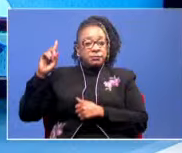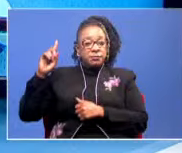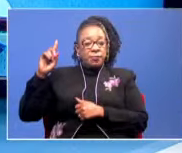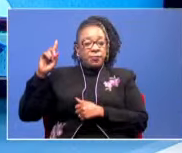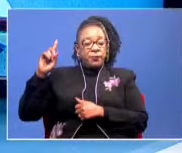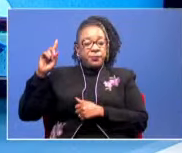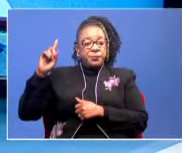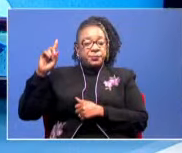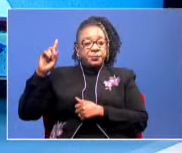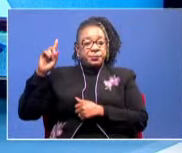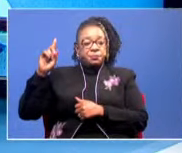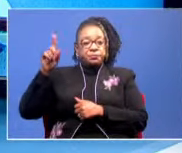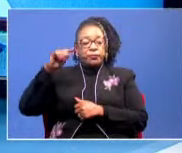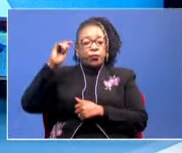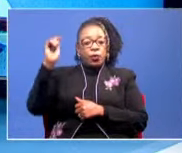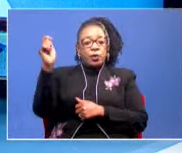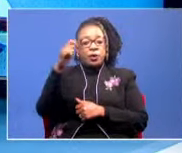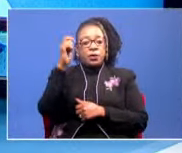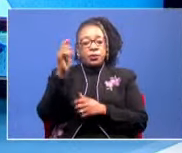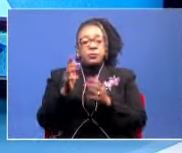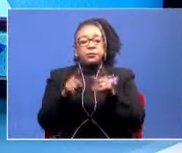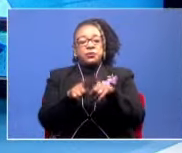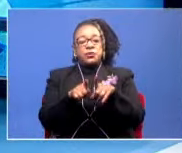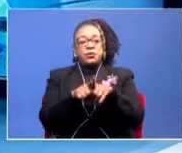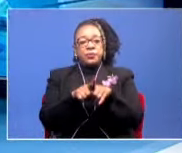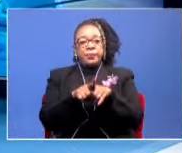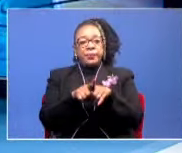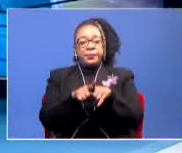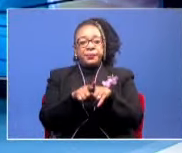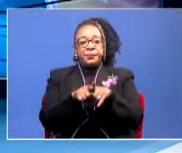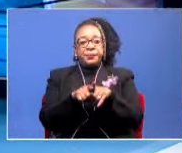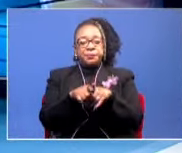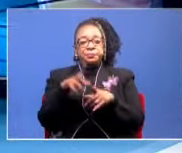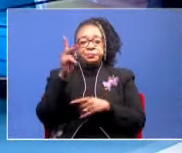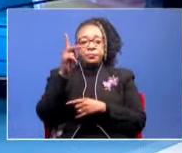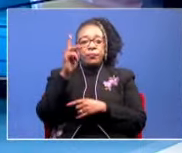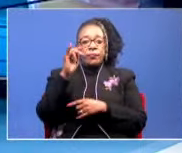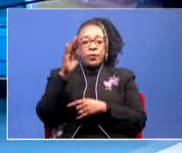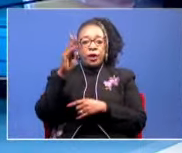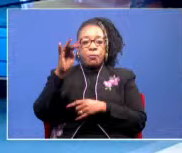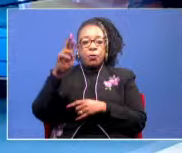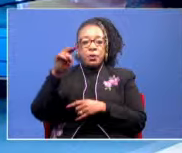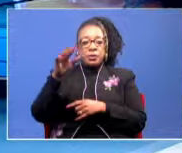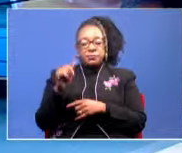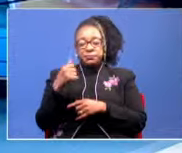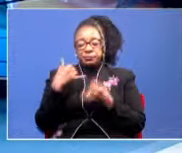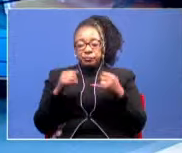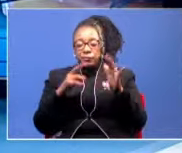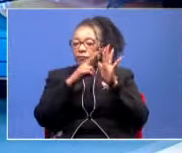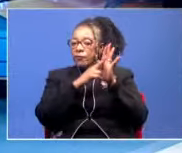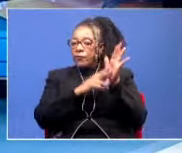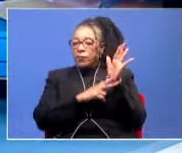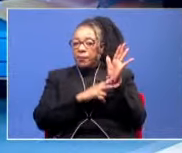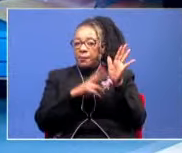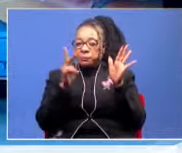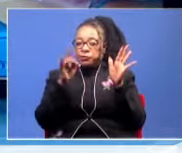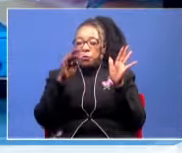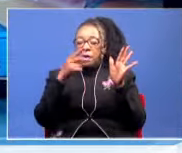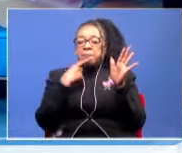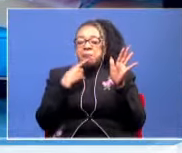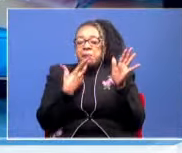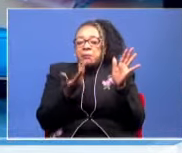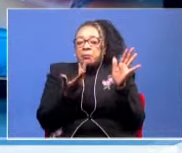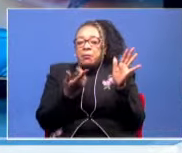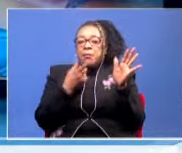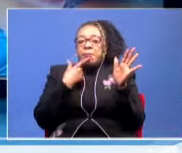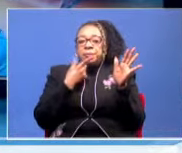instance, as well as Kivutha Kibwana. And so we'll take a look at what Kivutha Kibwana is saying, for instance, and they say he's a